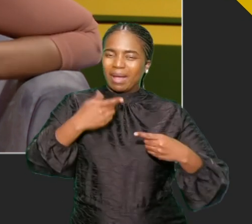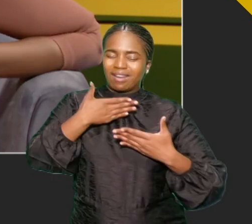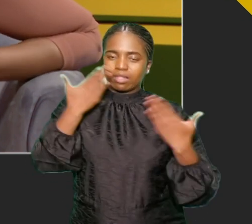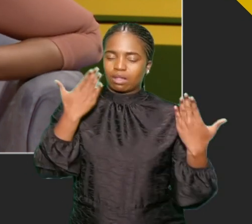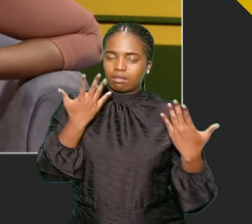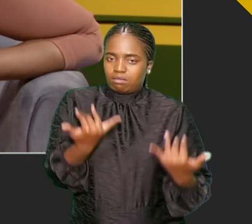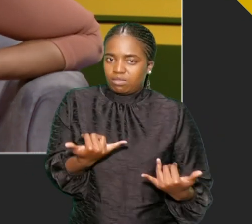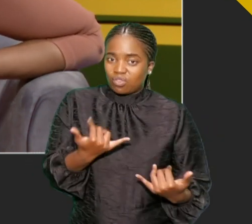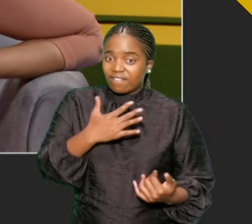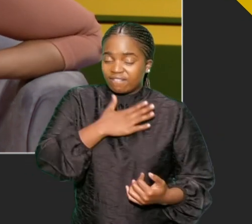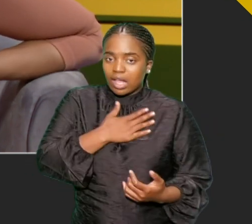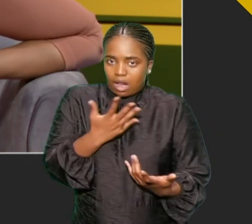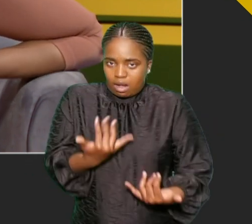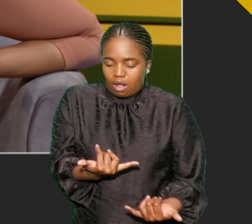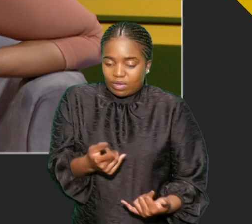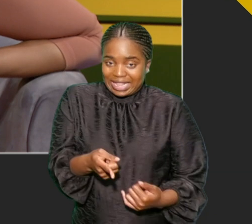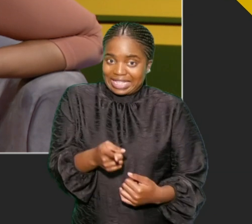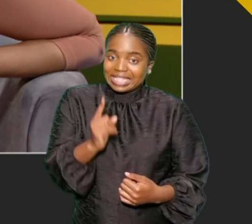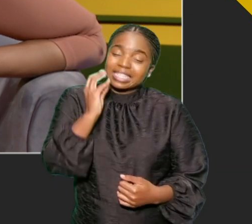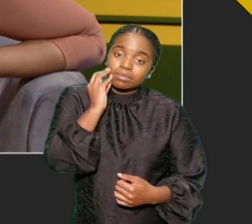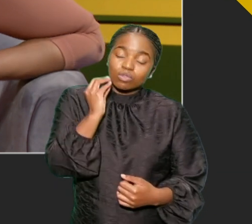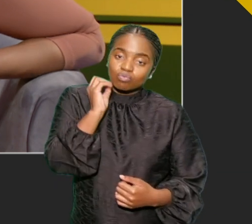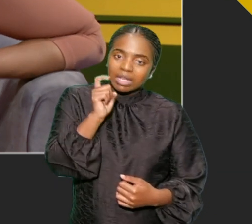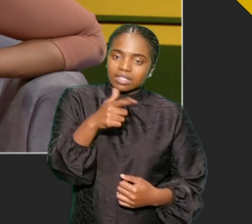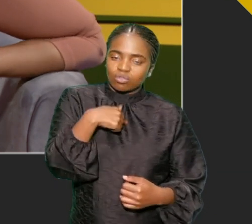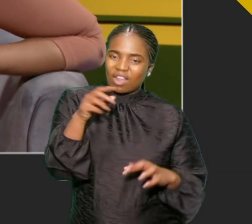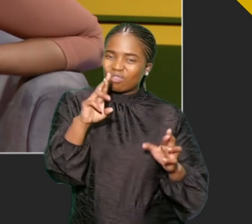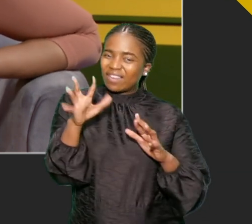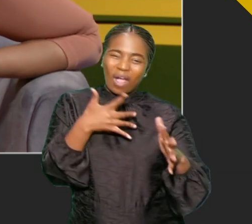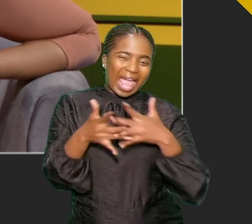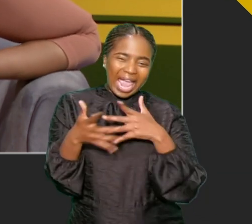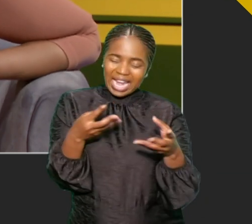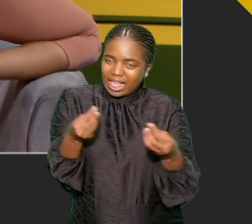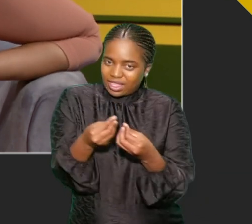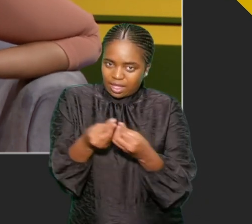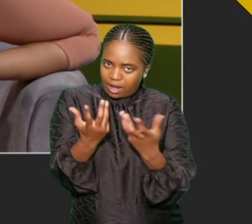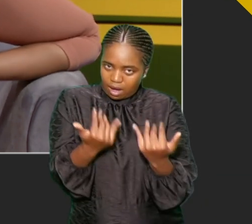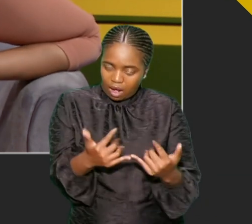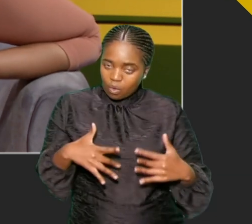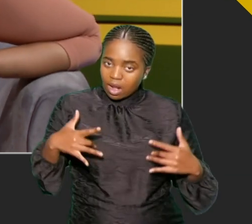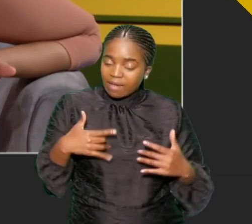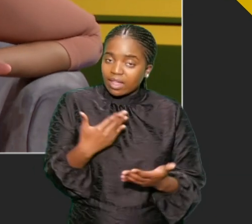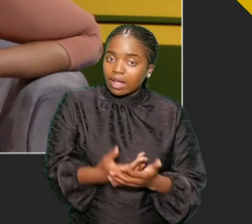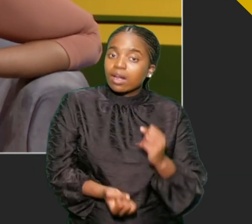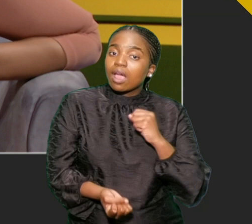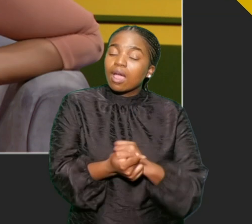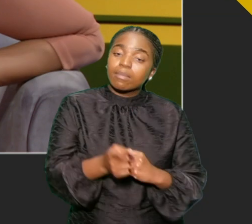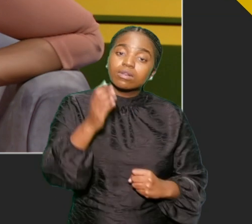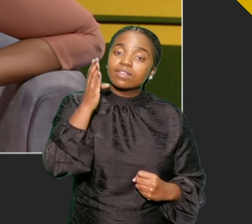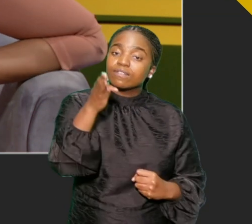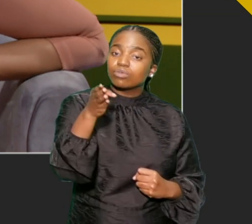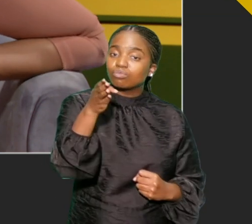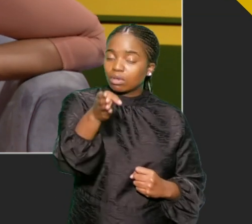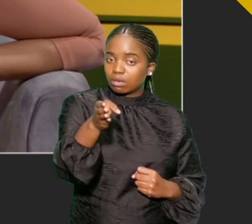do you feel that this specific experience has prepared you for any other trauma or crisis that may happen outside